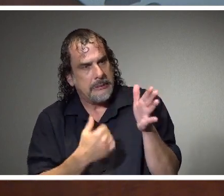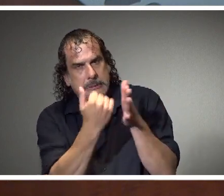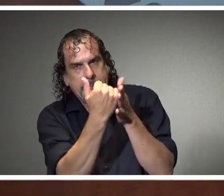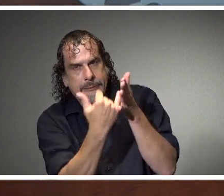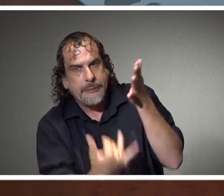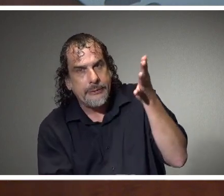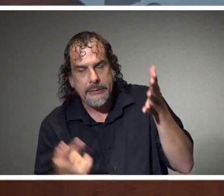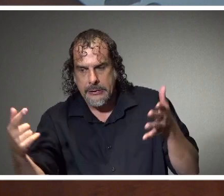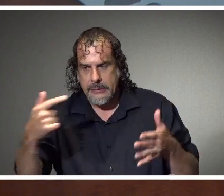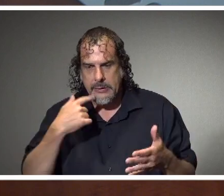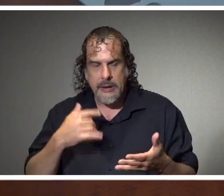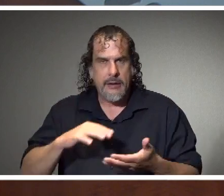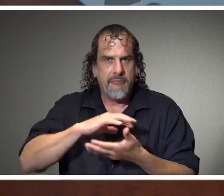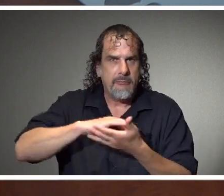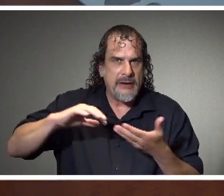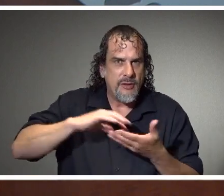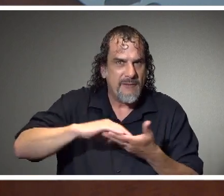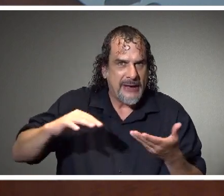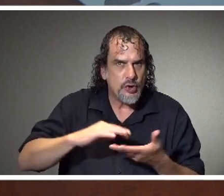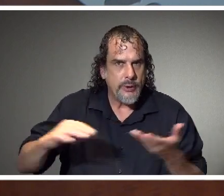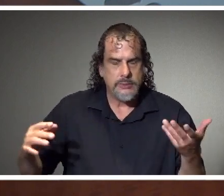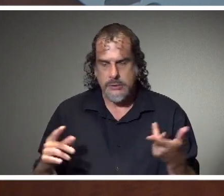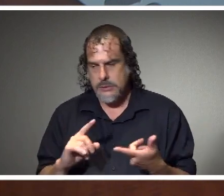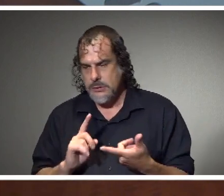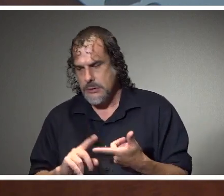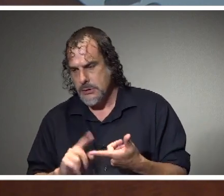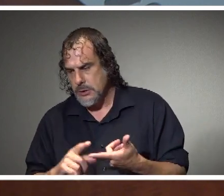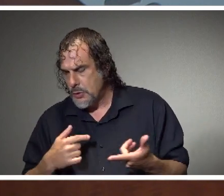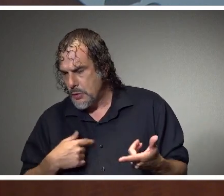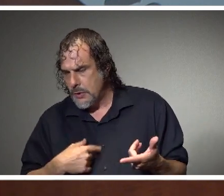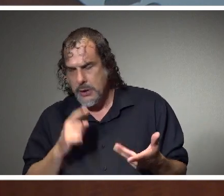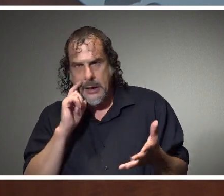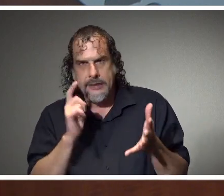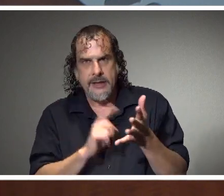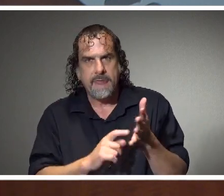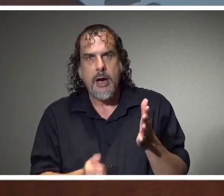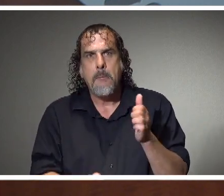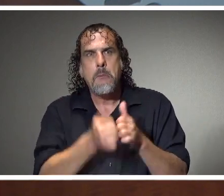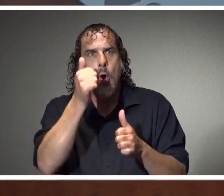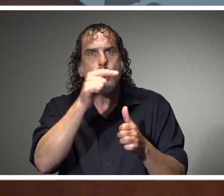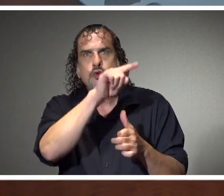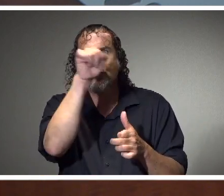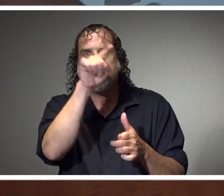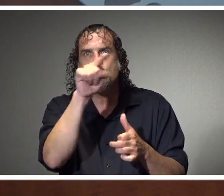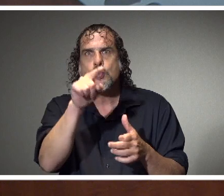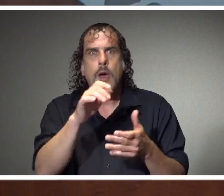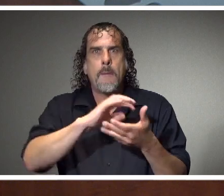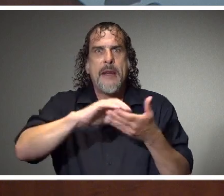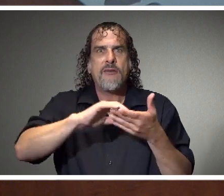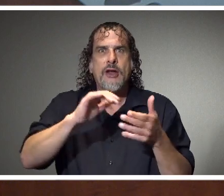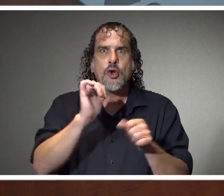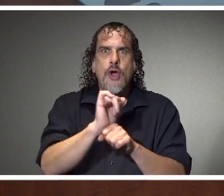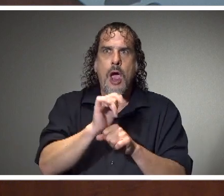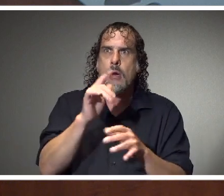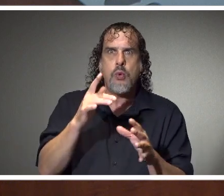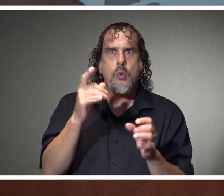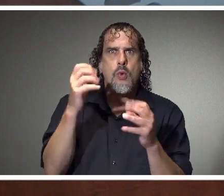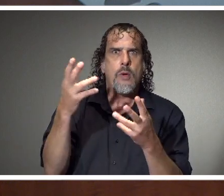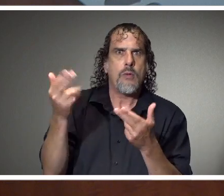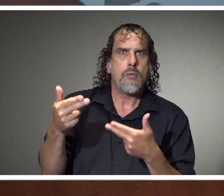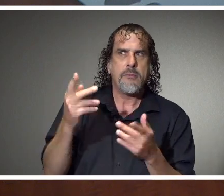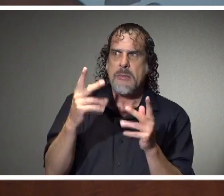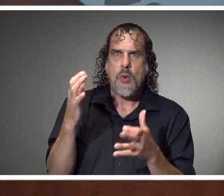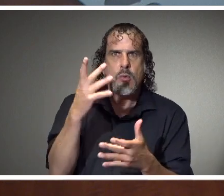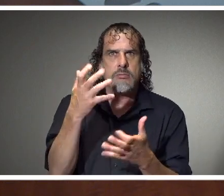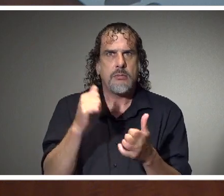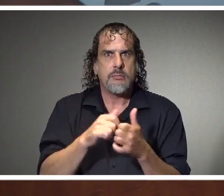governor mentioned the manufacturing sector. We identified what we thought were the highest demand occupations before the event. At the top of the